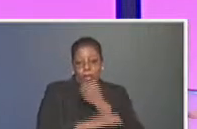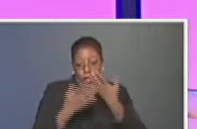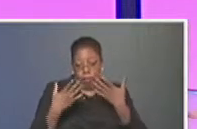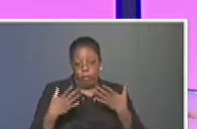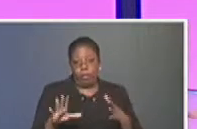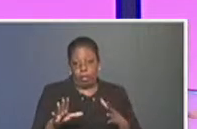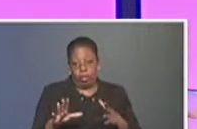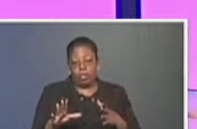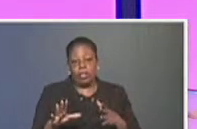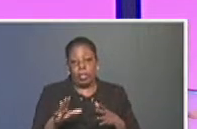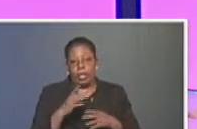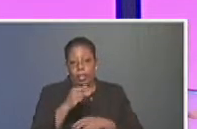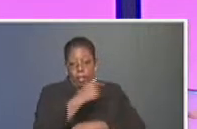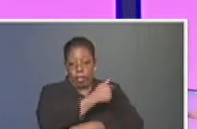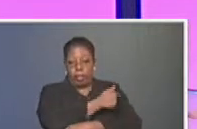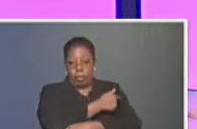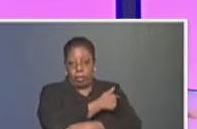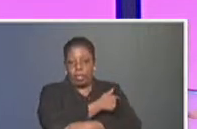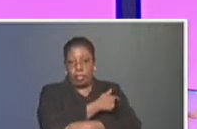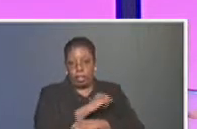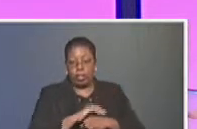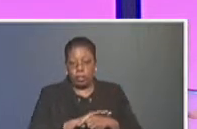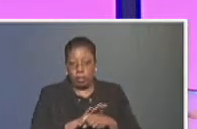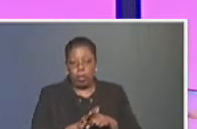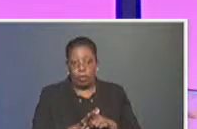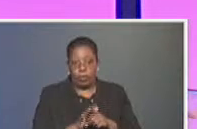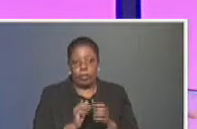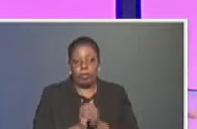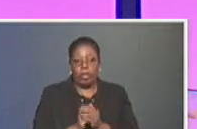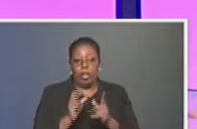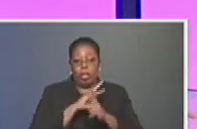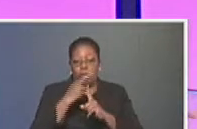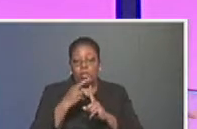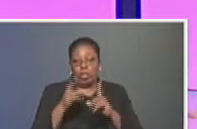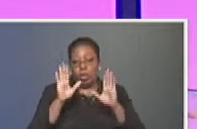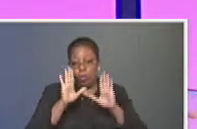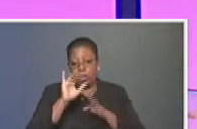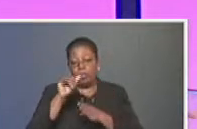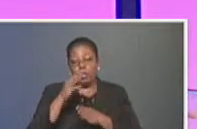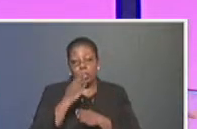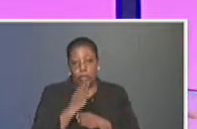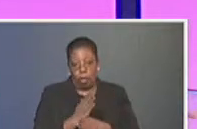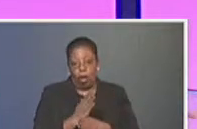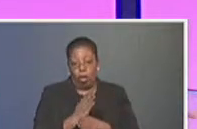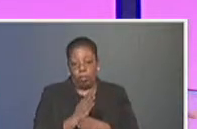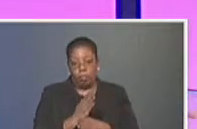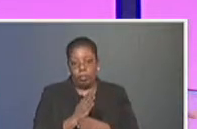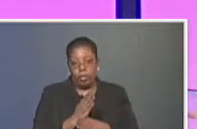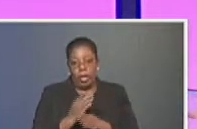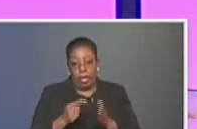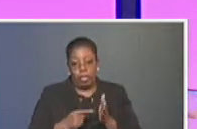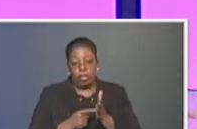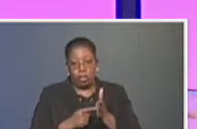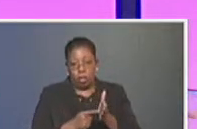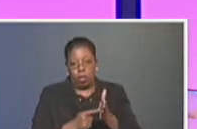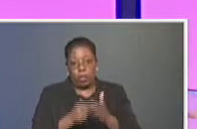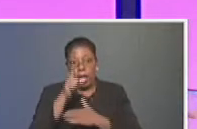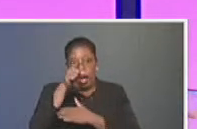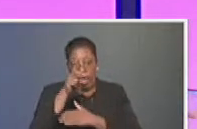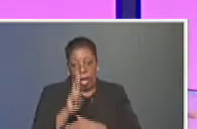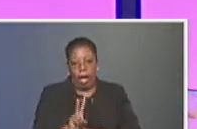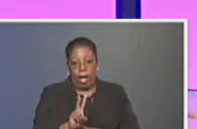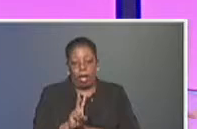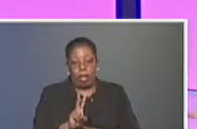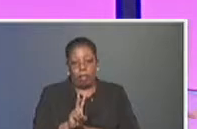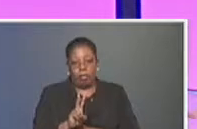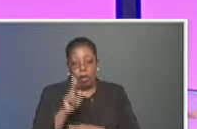their COVID immunization. Yes, the region has done a great job in this regard. Still, figures show that more than half of the people in Latin